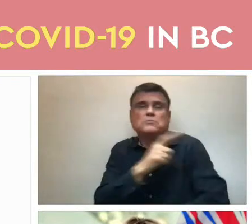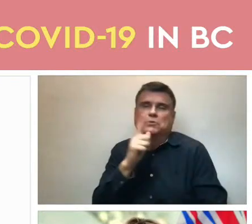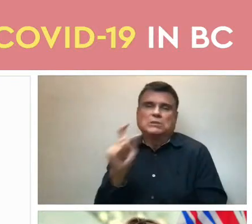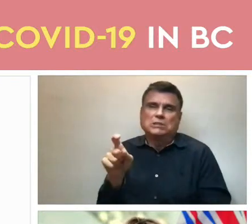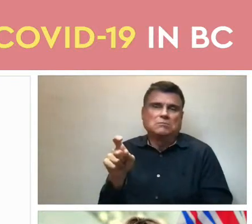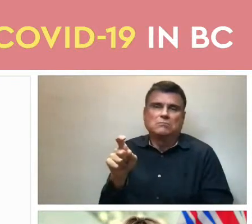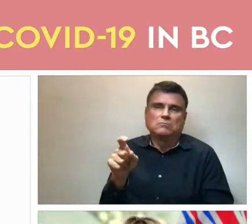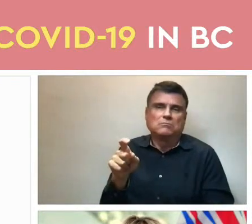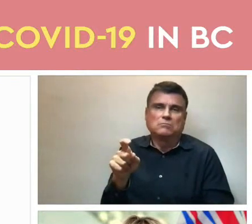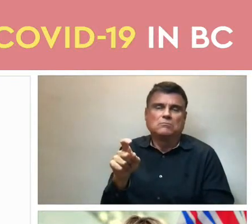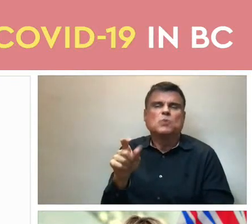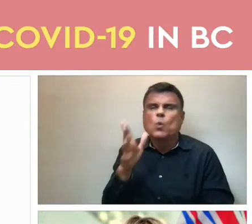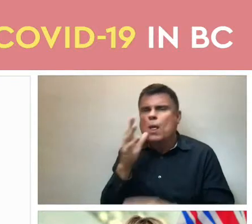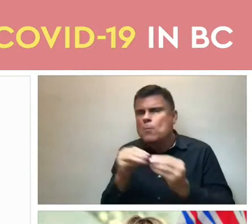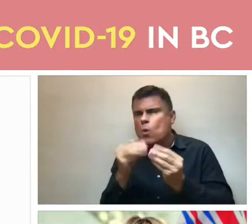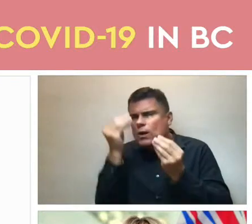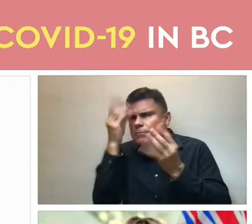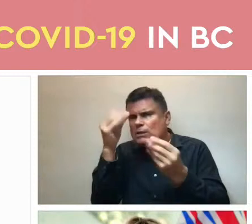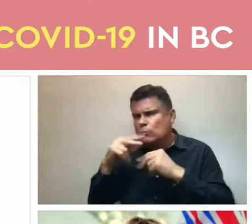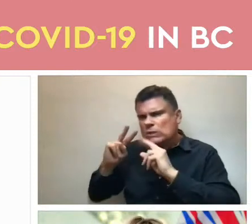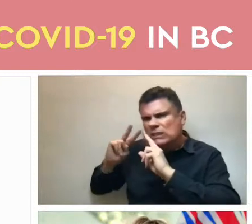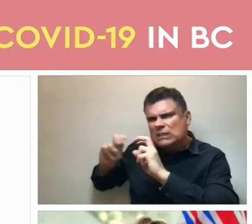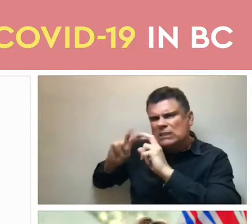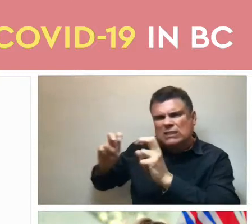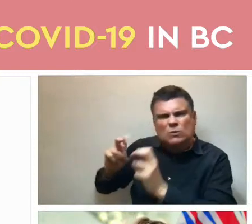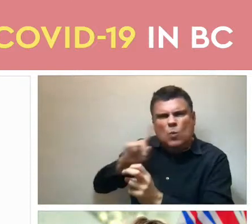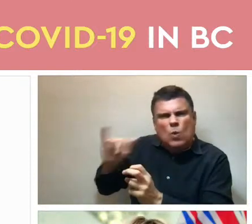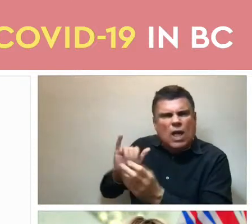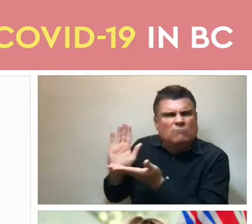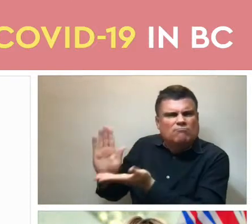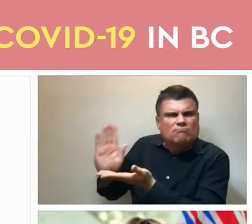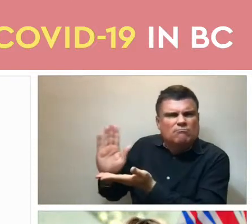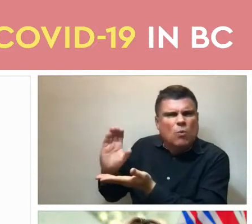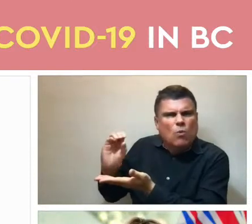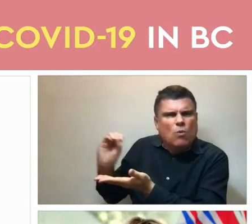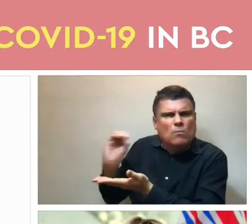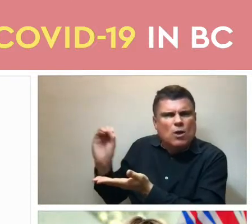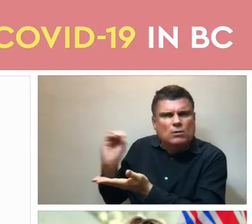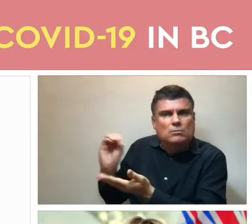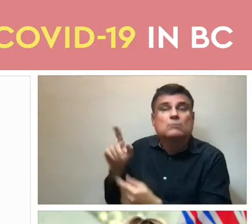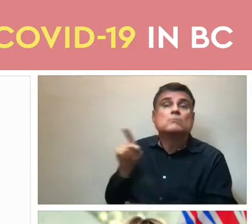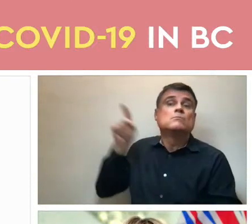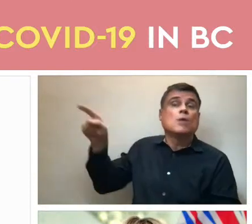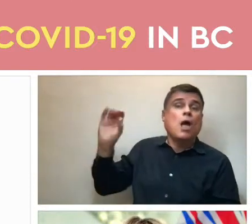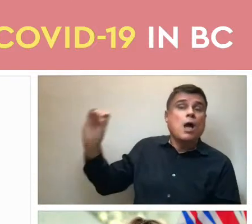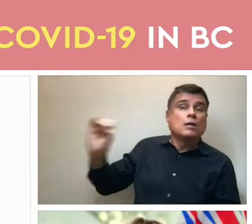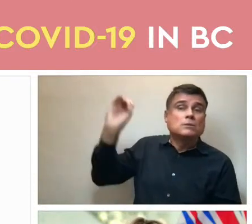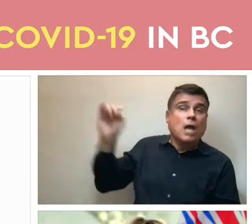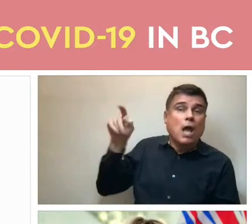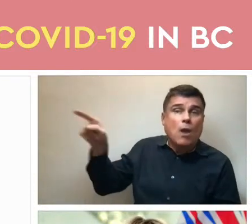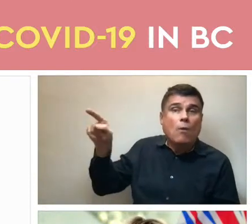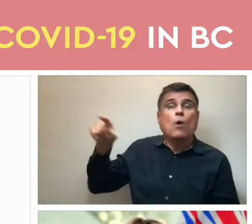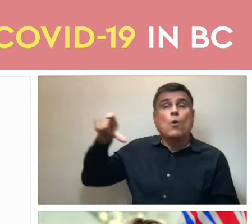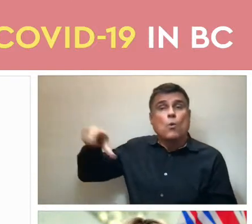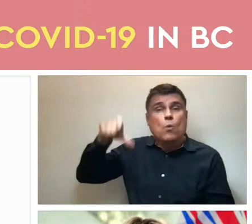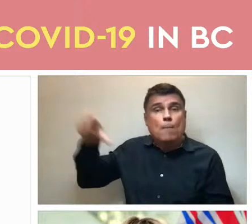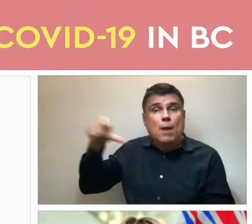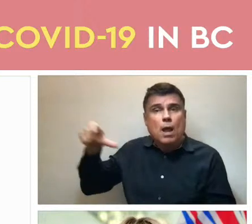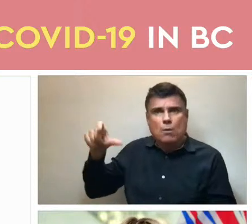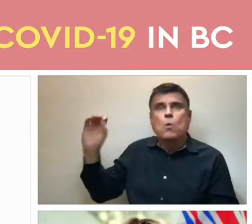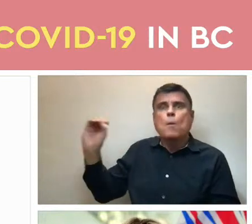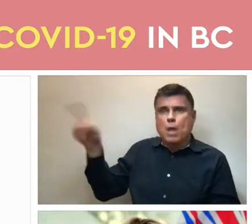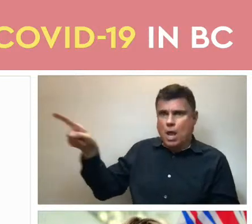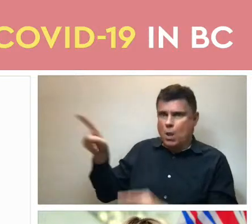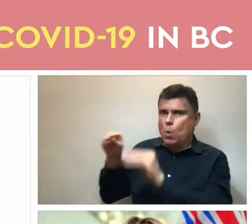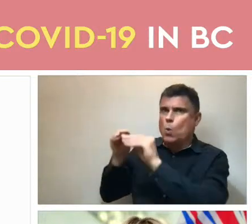information across the country, and we know that in places like Ontario and less so, but also Quebec, Omicron is spreading rapidly,